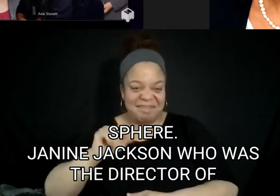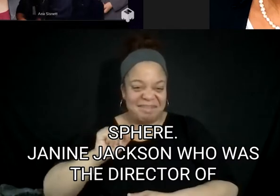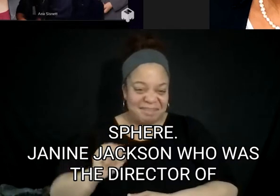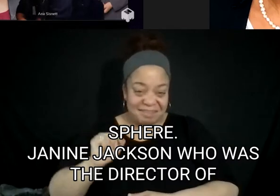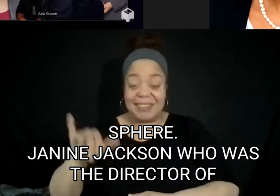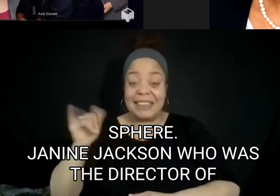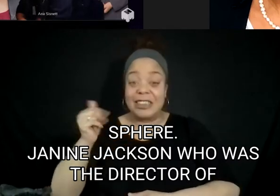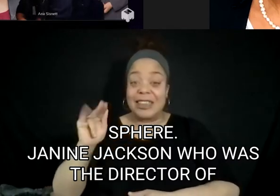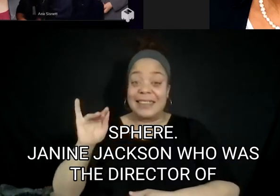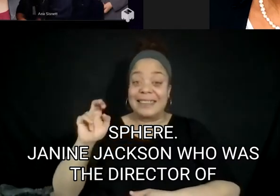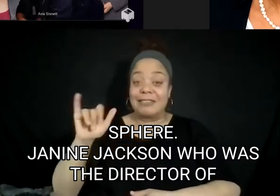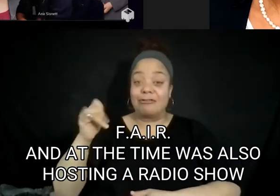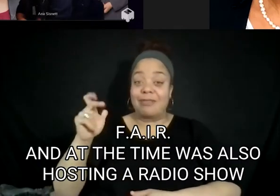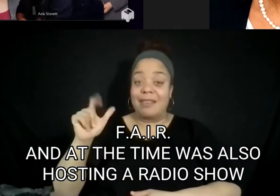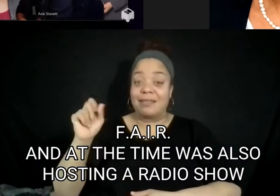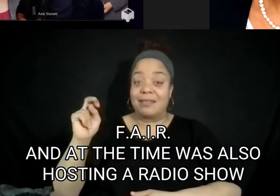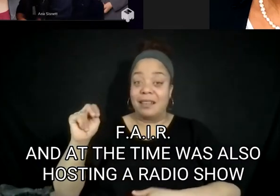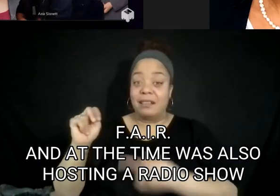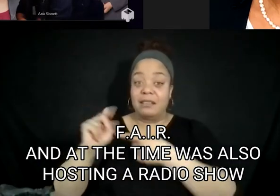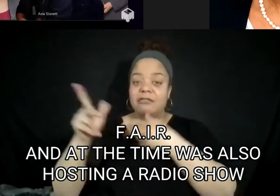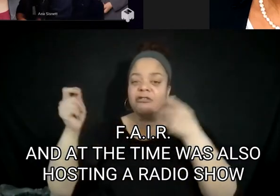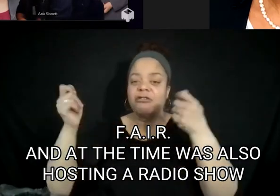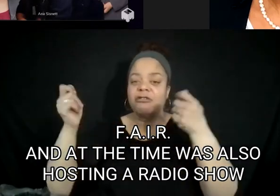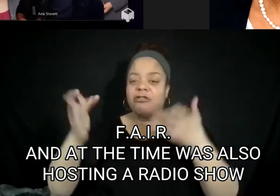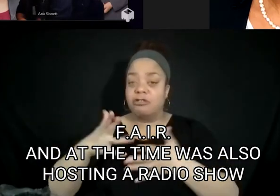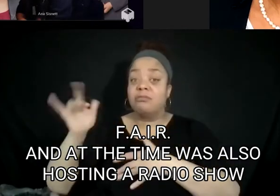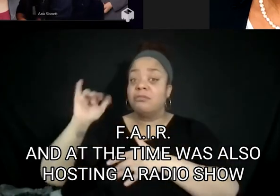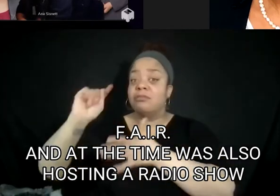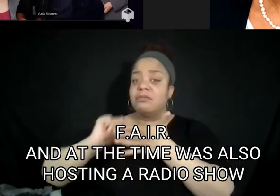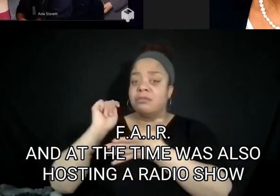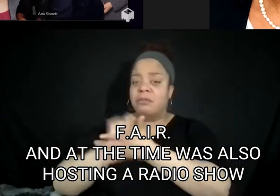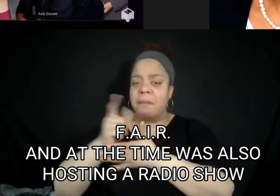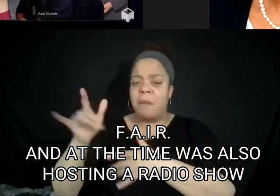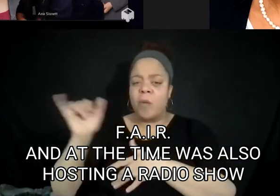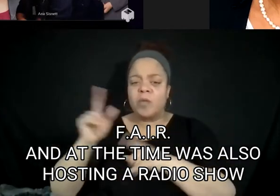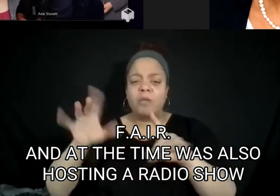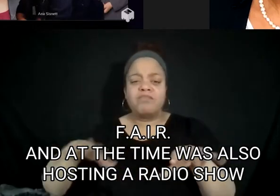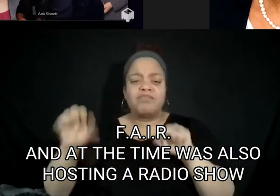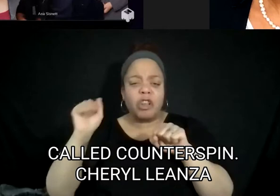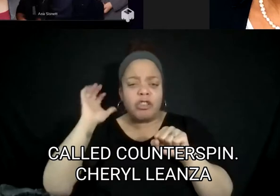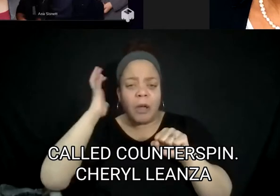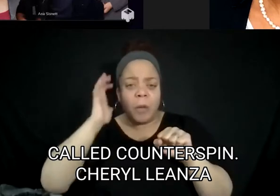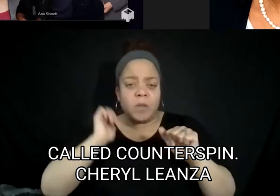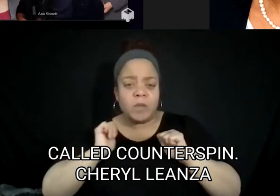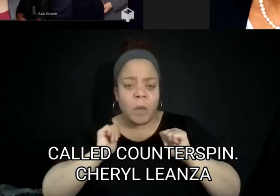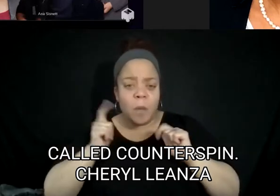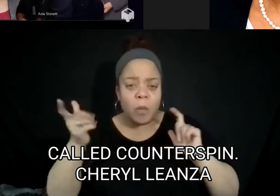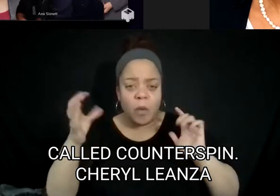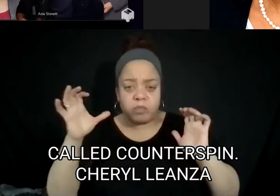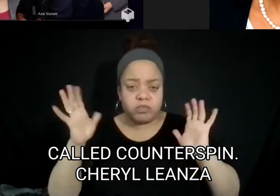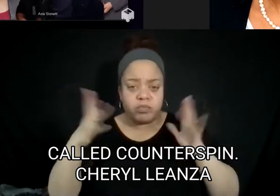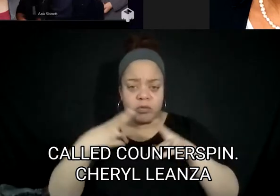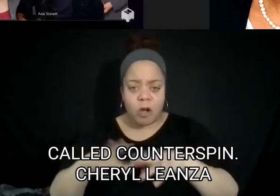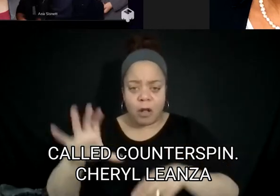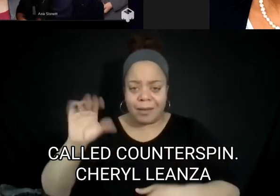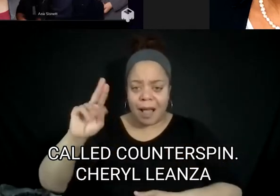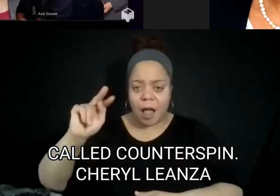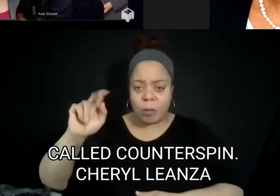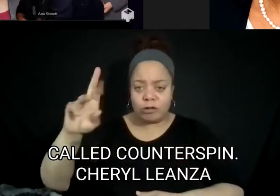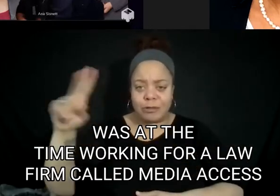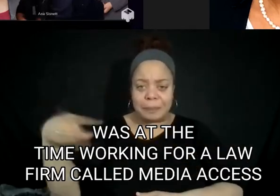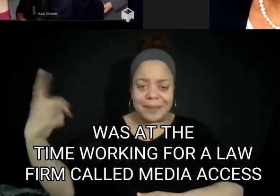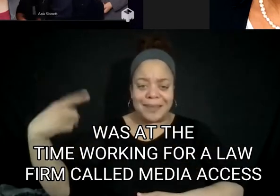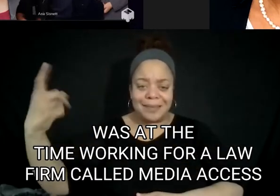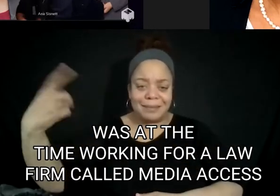Counterspin. Cheryl Lianza, at the time, was working for a law firm called Media Access Project and represented